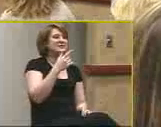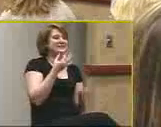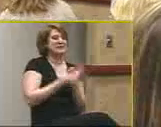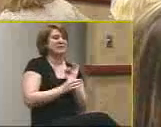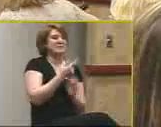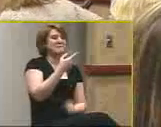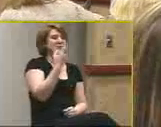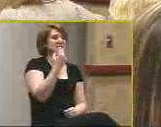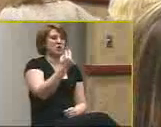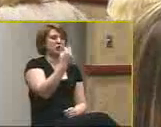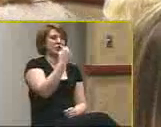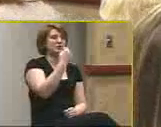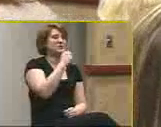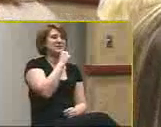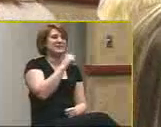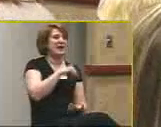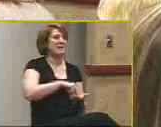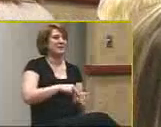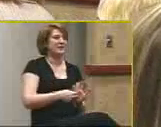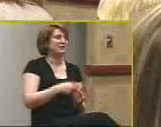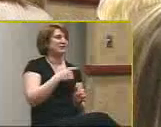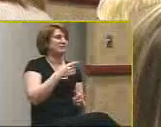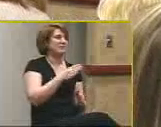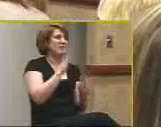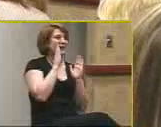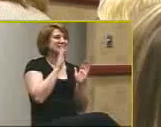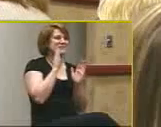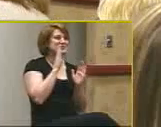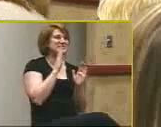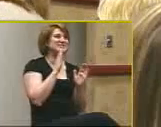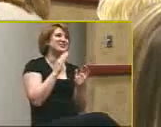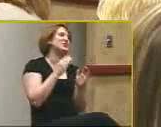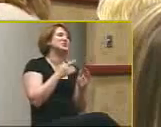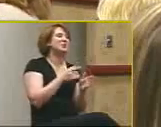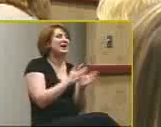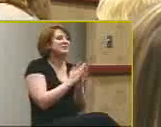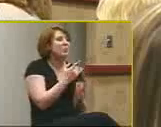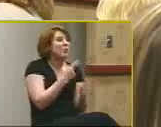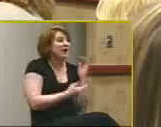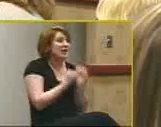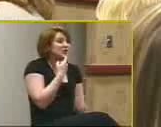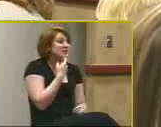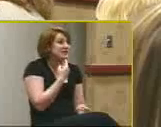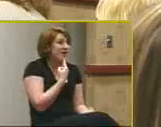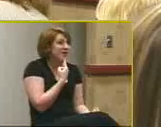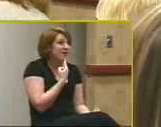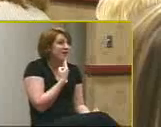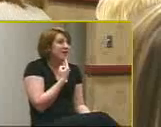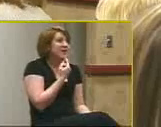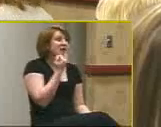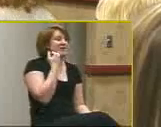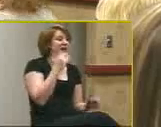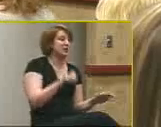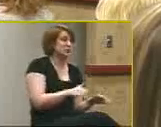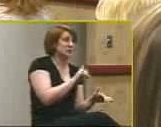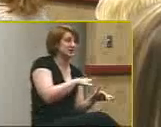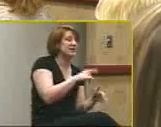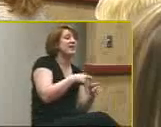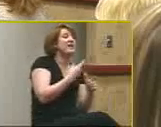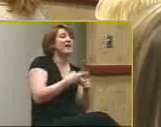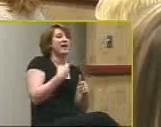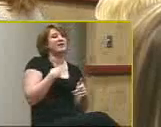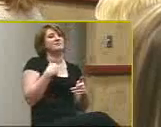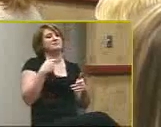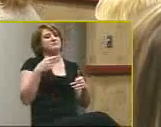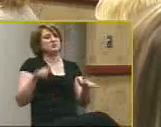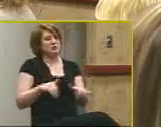to you. So it's really important to say, now you tell me, Right. What did I just say? If I do this, then I get to do this. Okay,